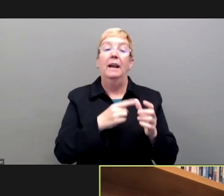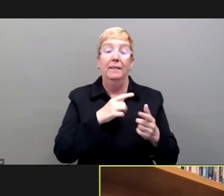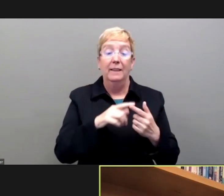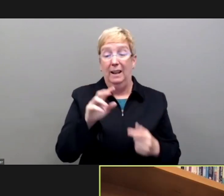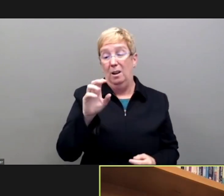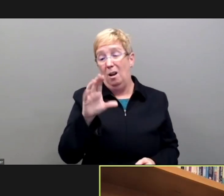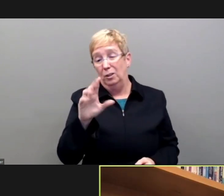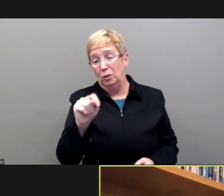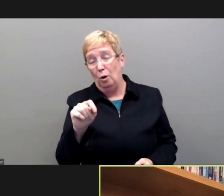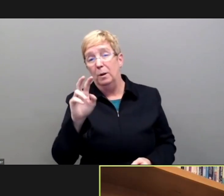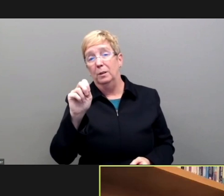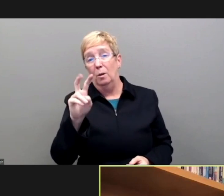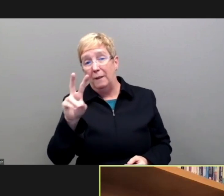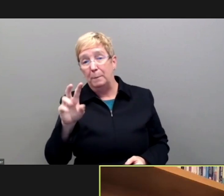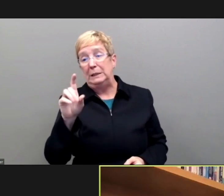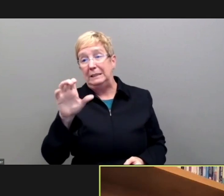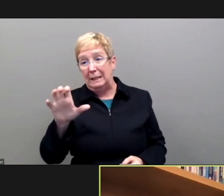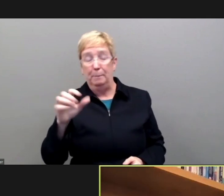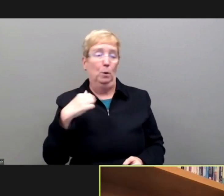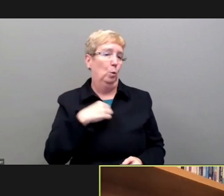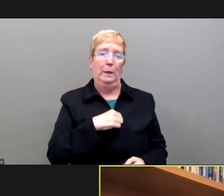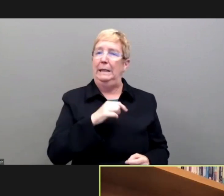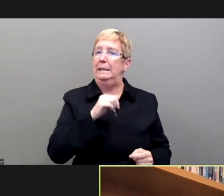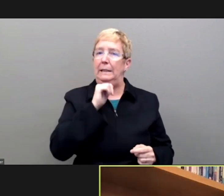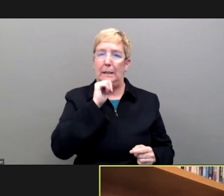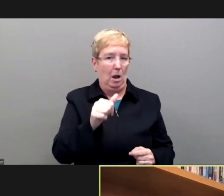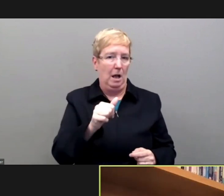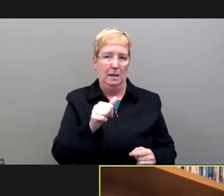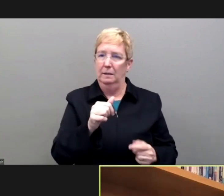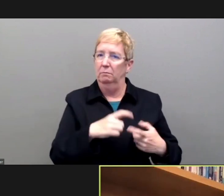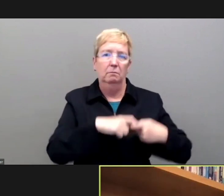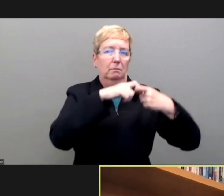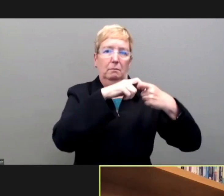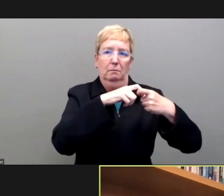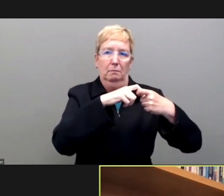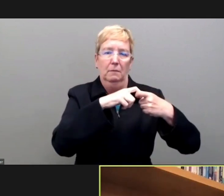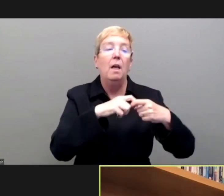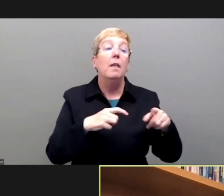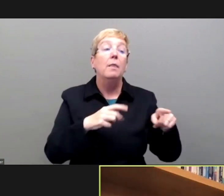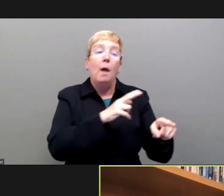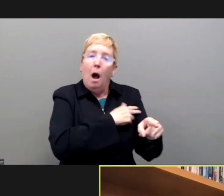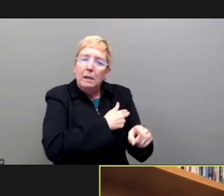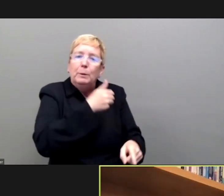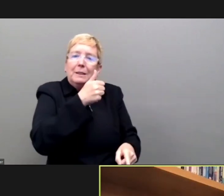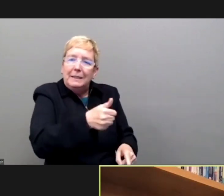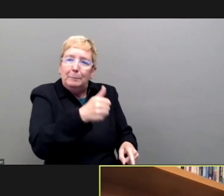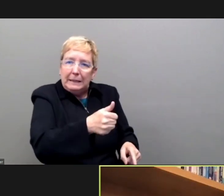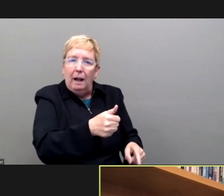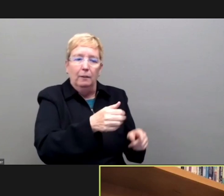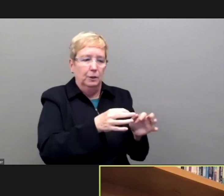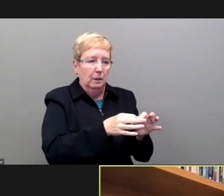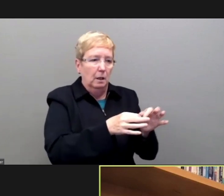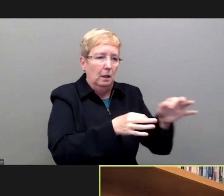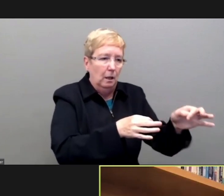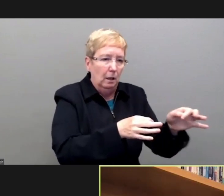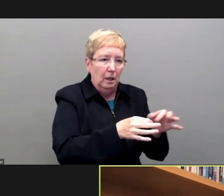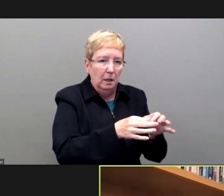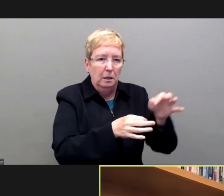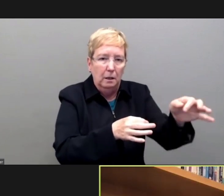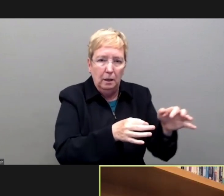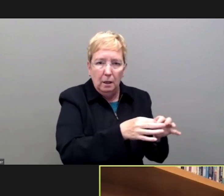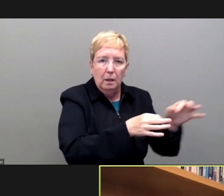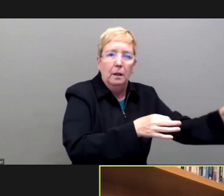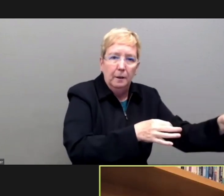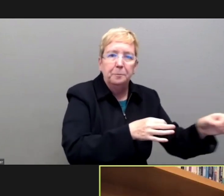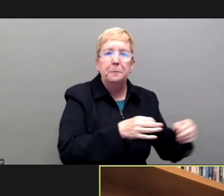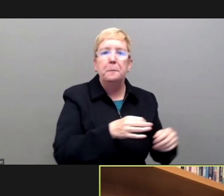December. Hospitals responded sequentially, fairly dramatically. And I know that people are already moving any